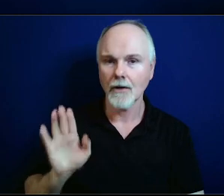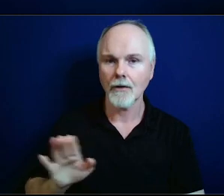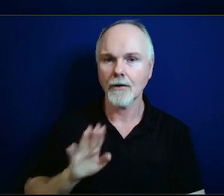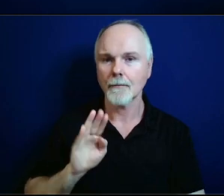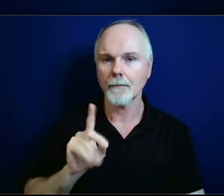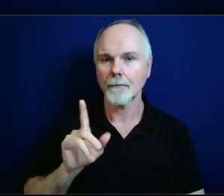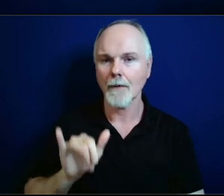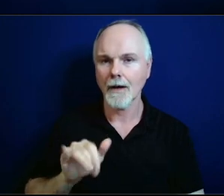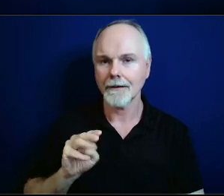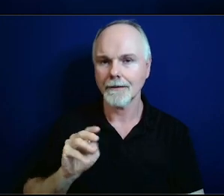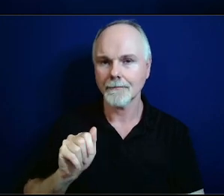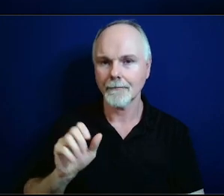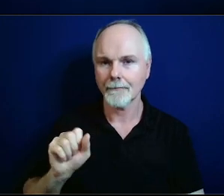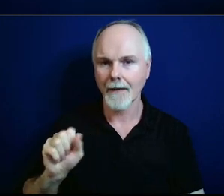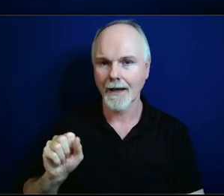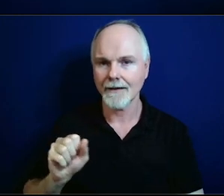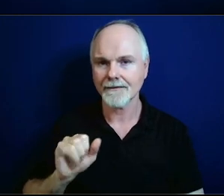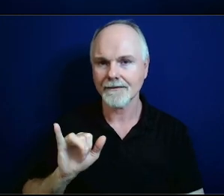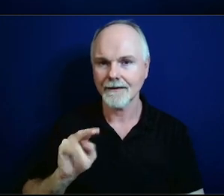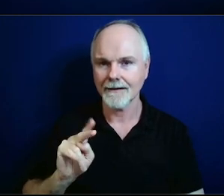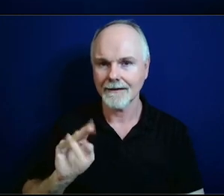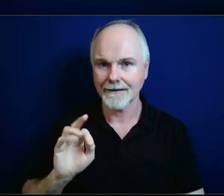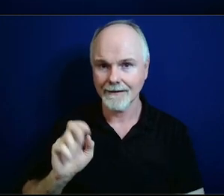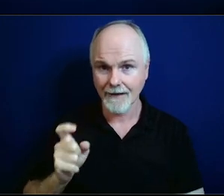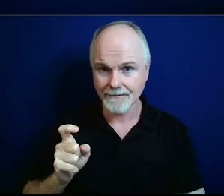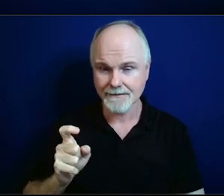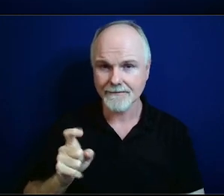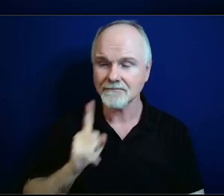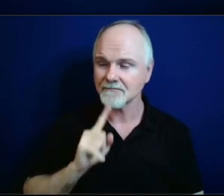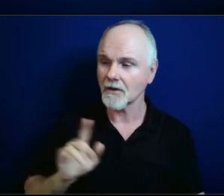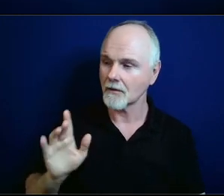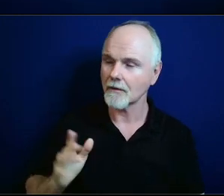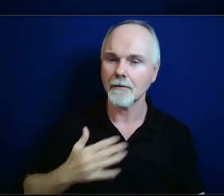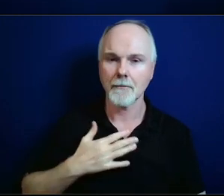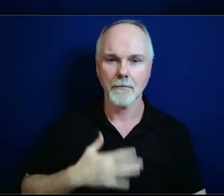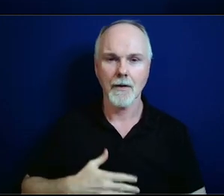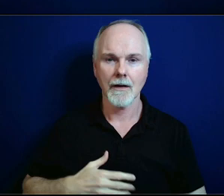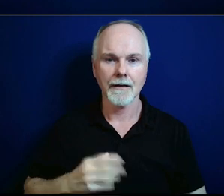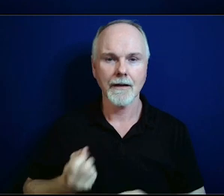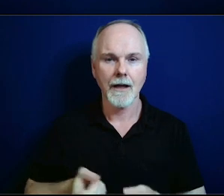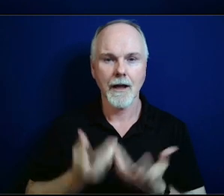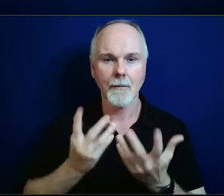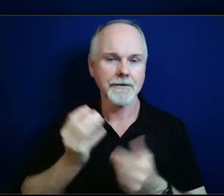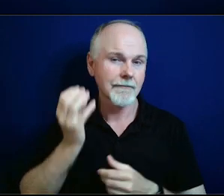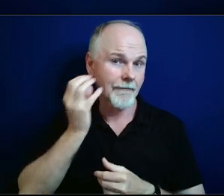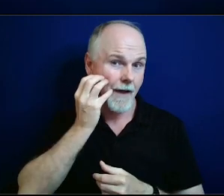which provided an estimate of her body fat based on her height and weight.